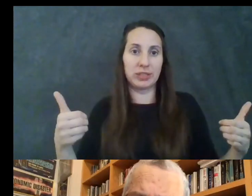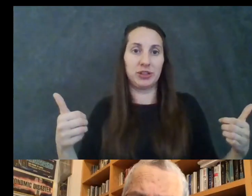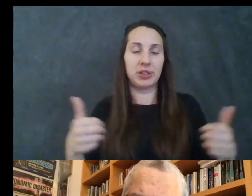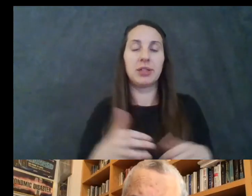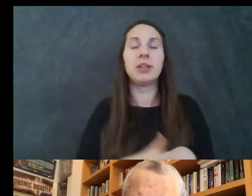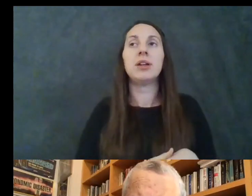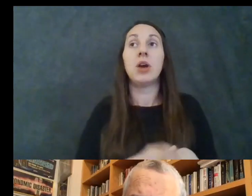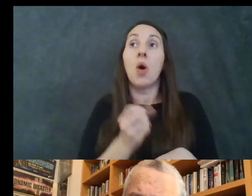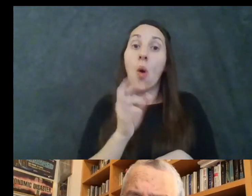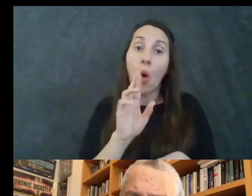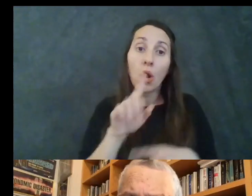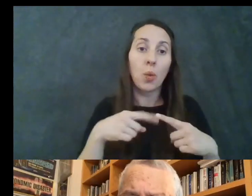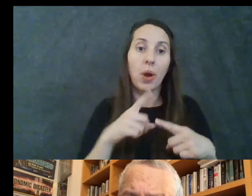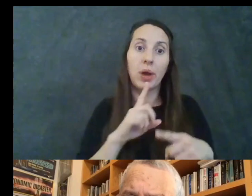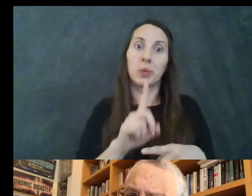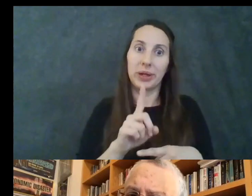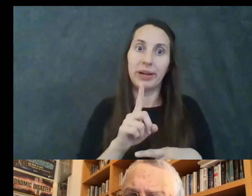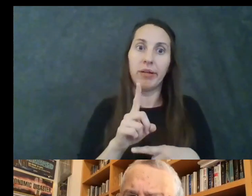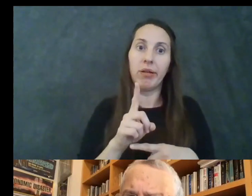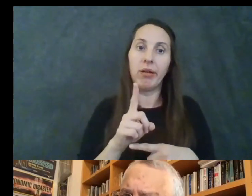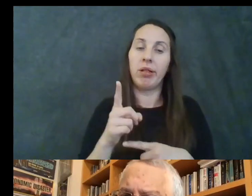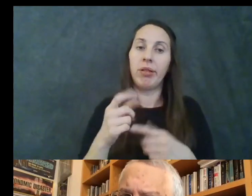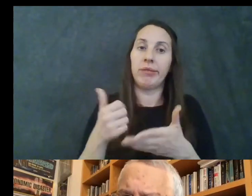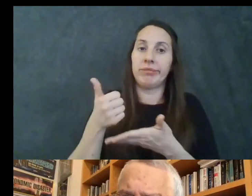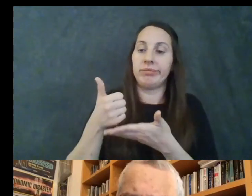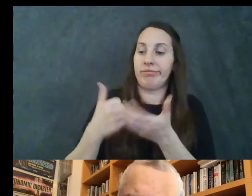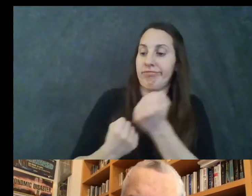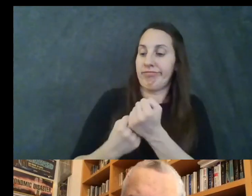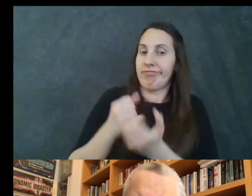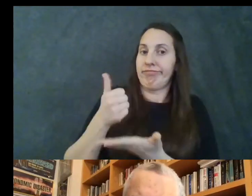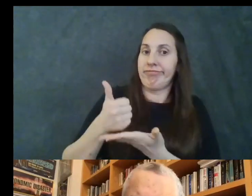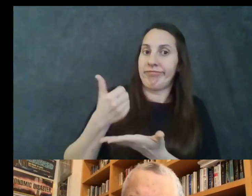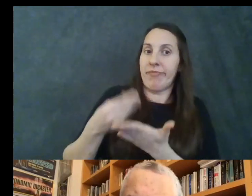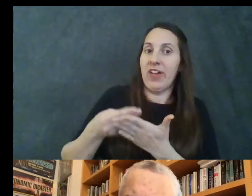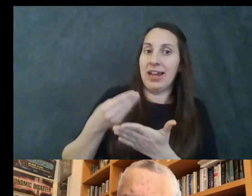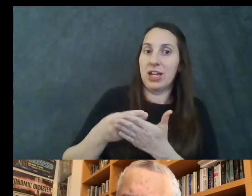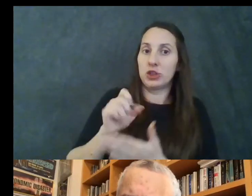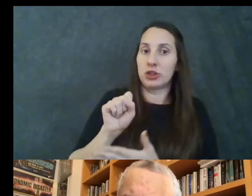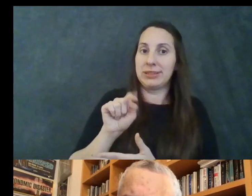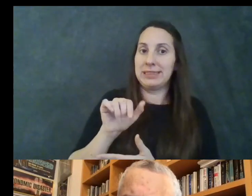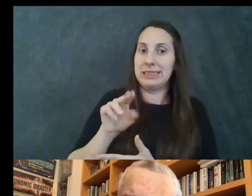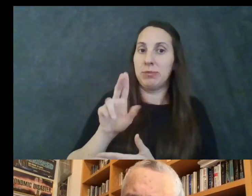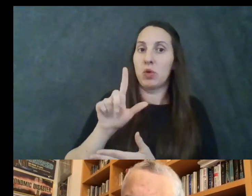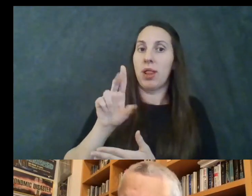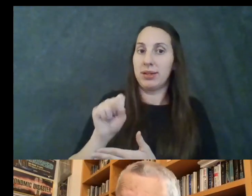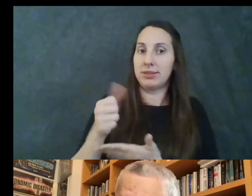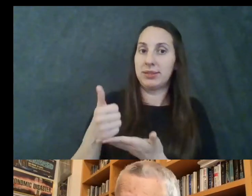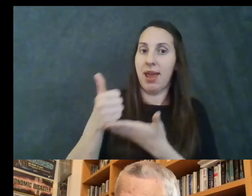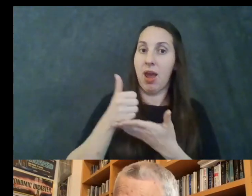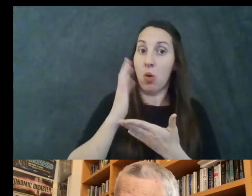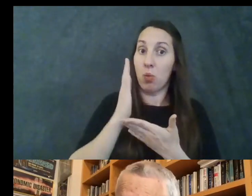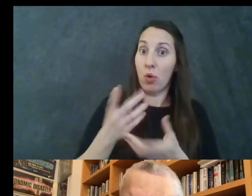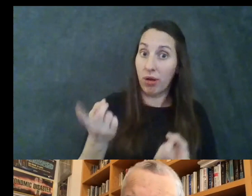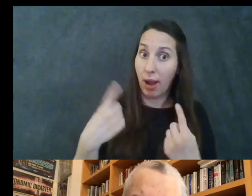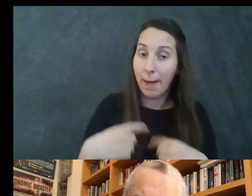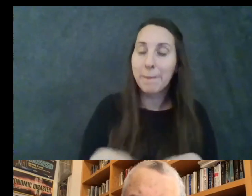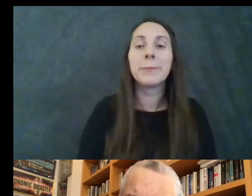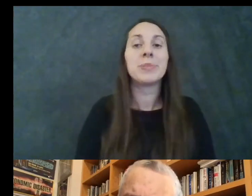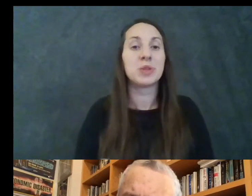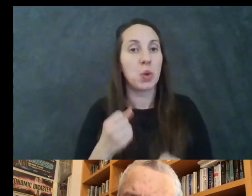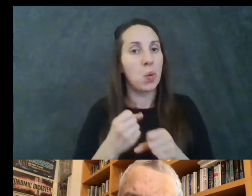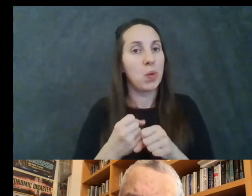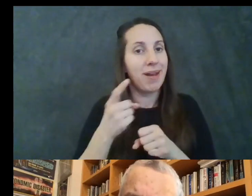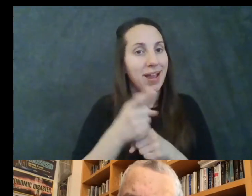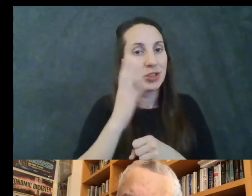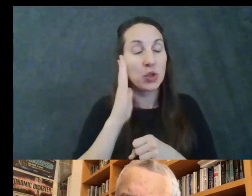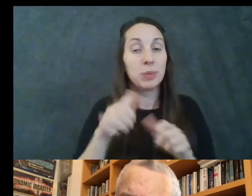relief comes. And so next year is going to be very challenging. We have our work cut out for us